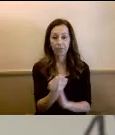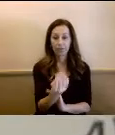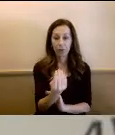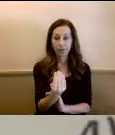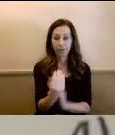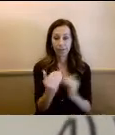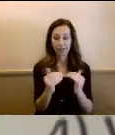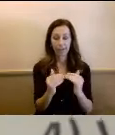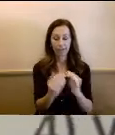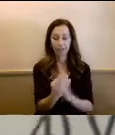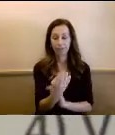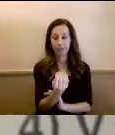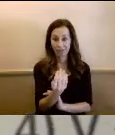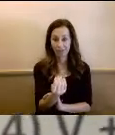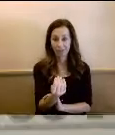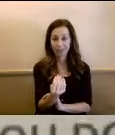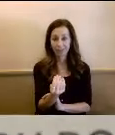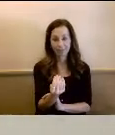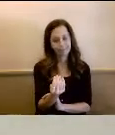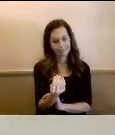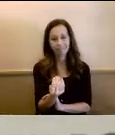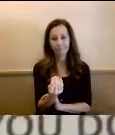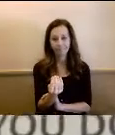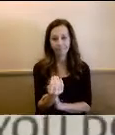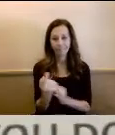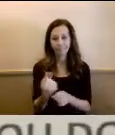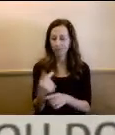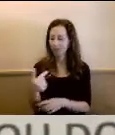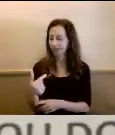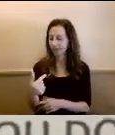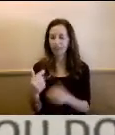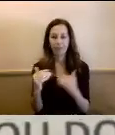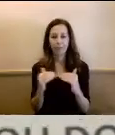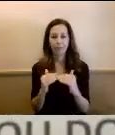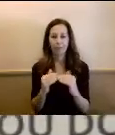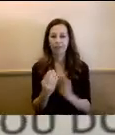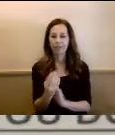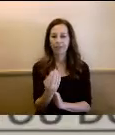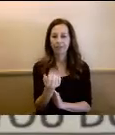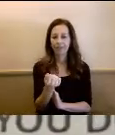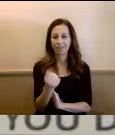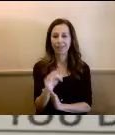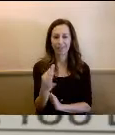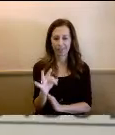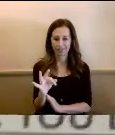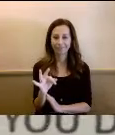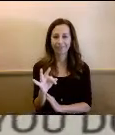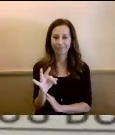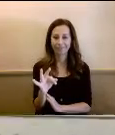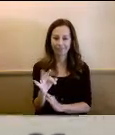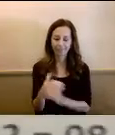14 equals 14. And there we are. So g equals 19.